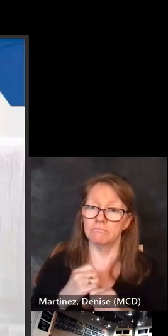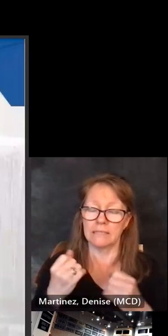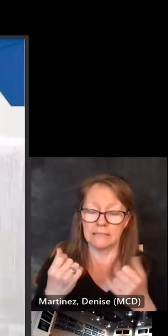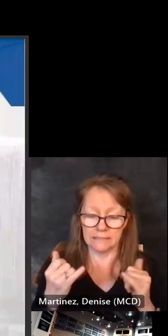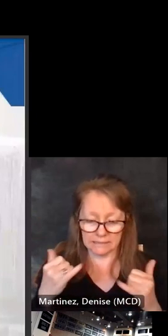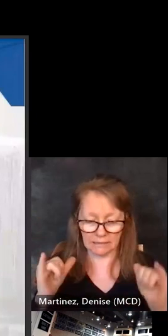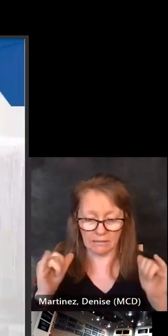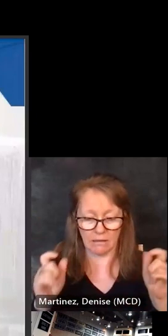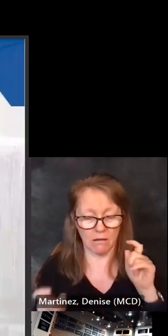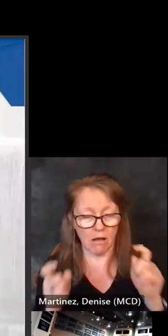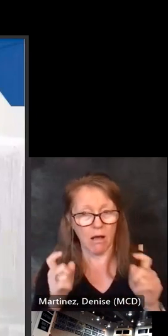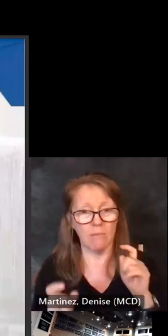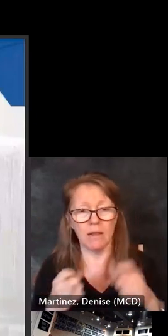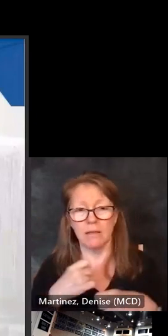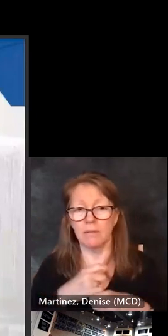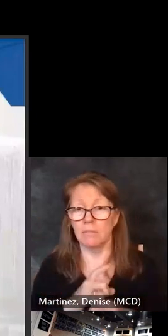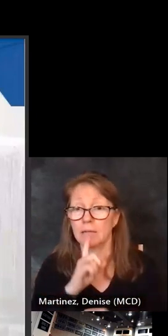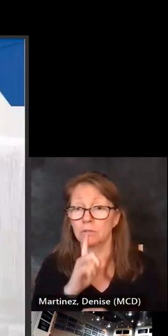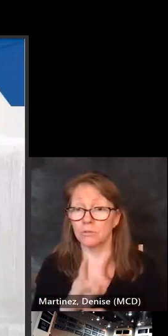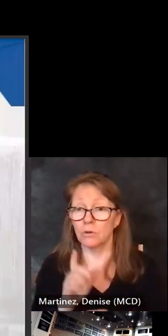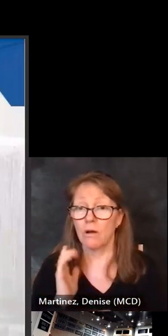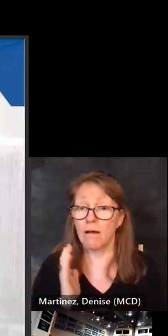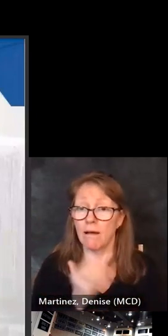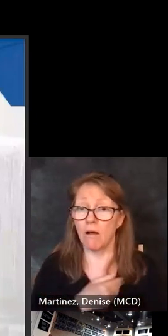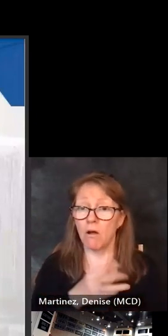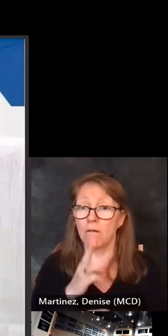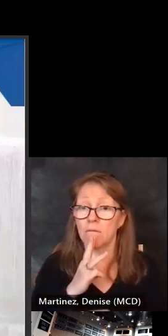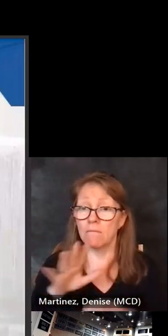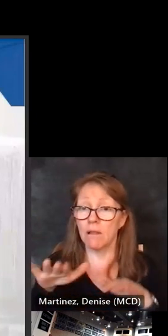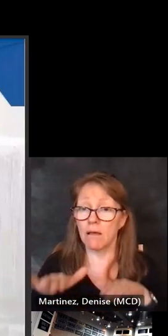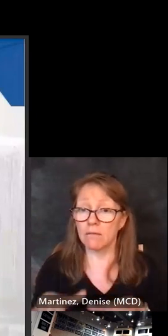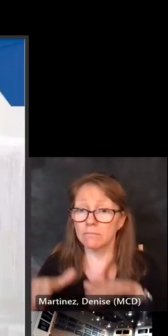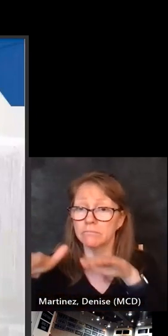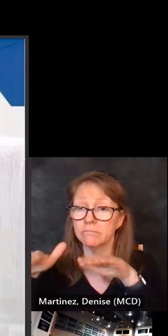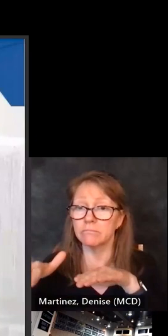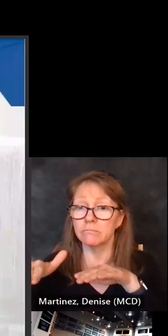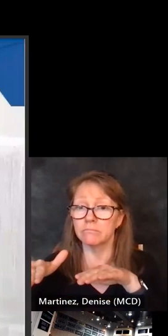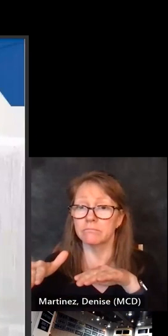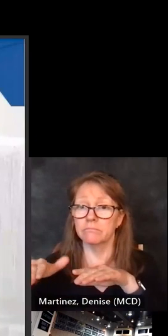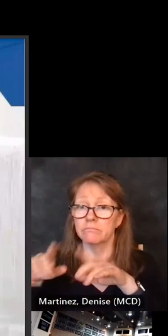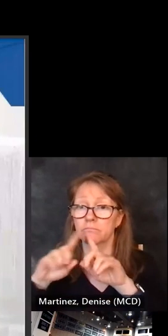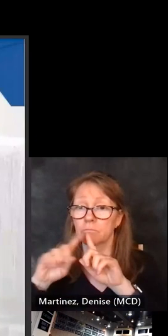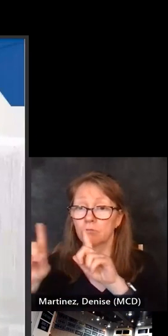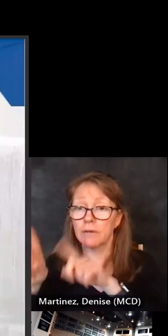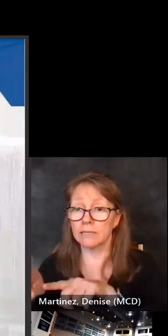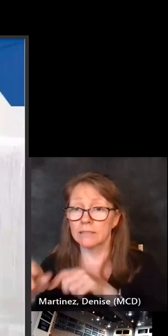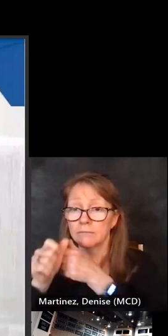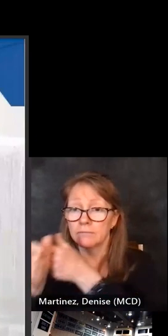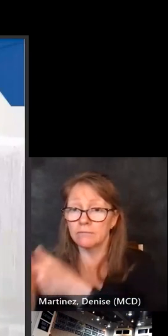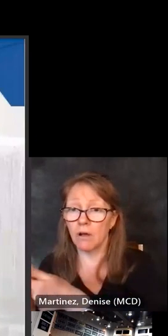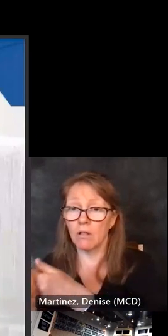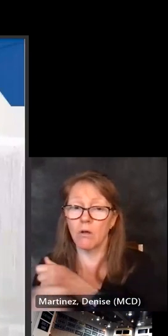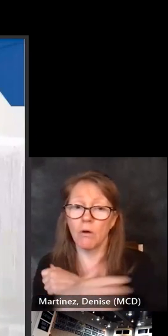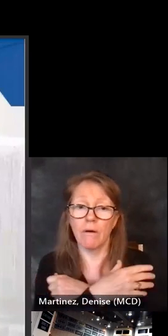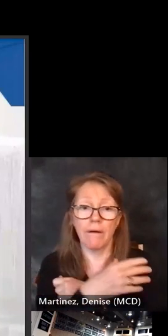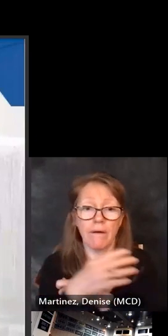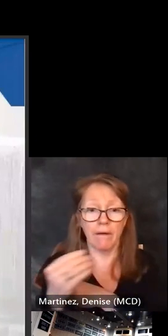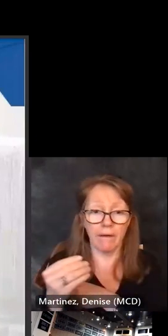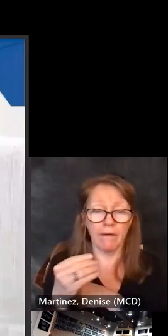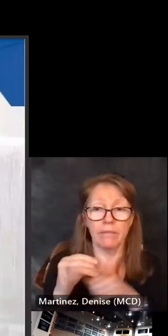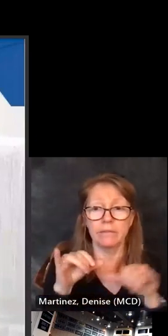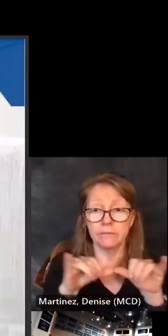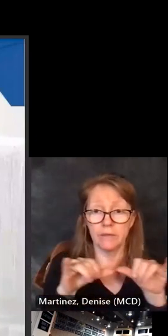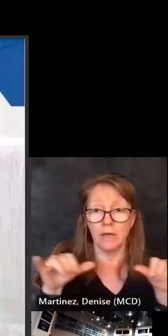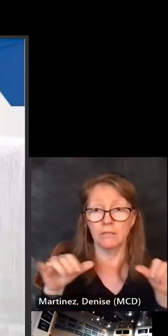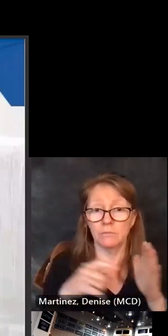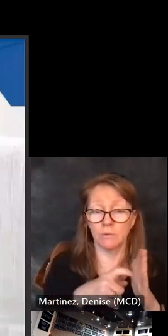our flood resiliency directive and requirements of the NUPA. We reduced the size of that parking lot that we were talking